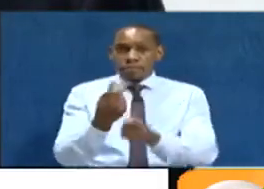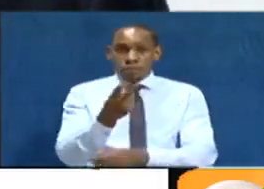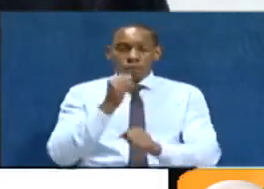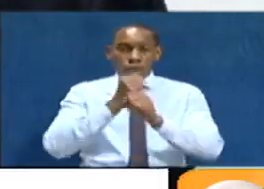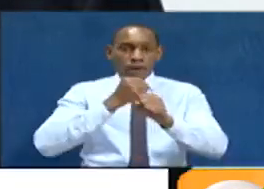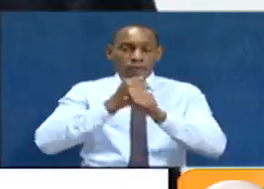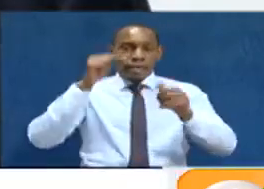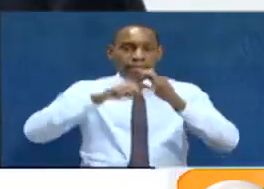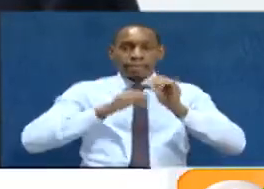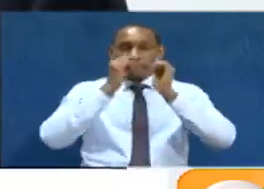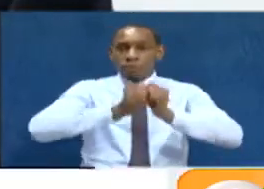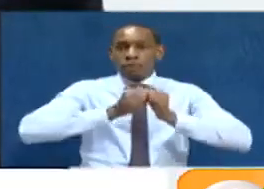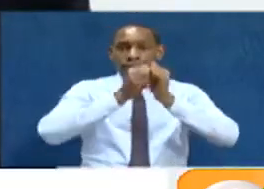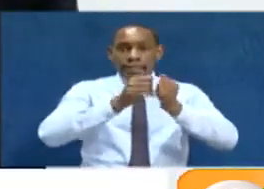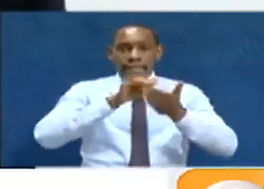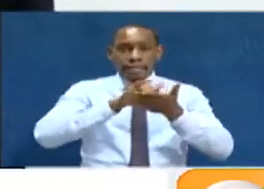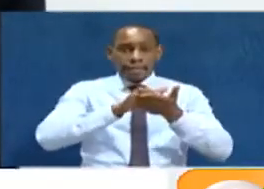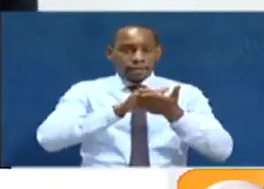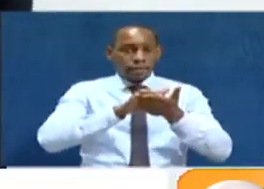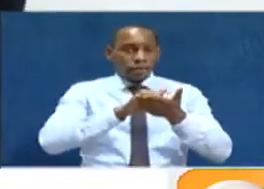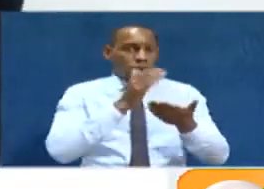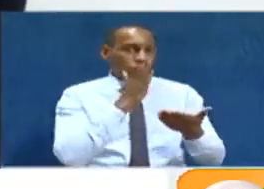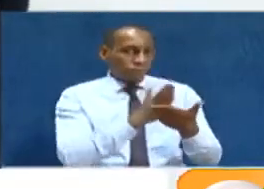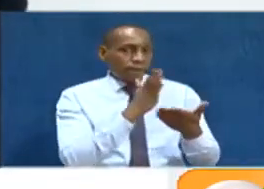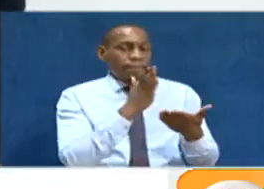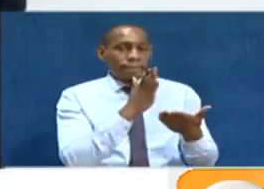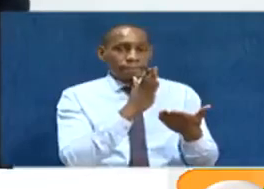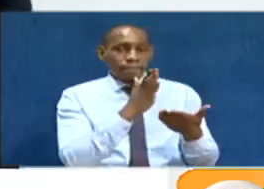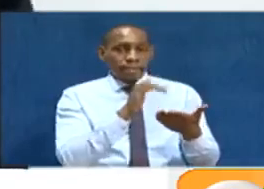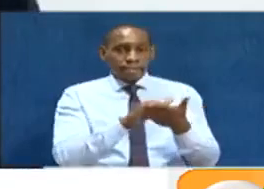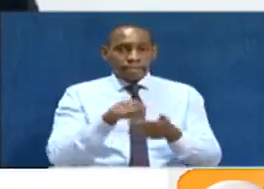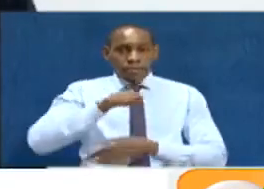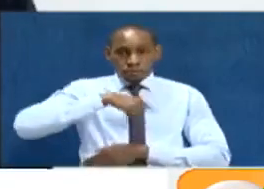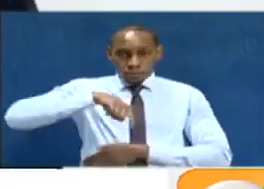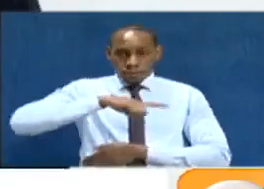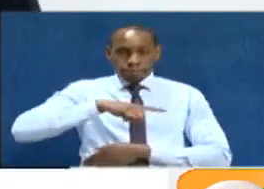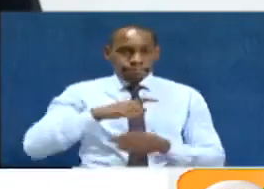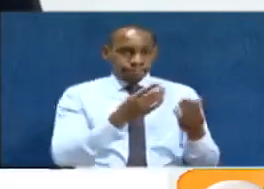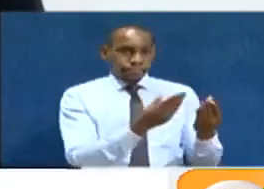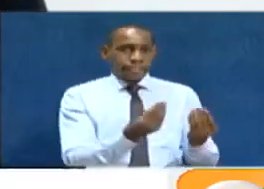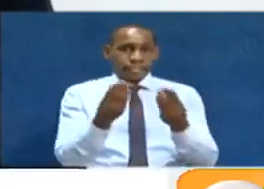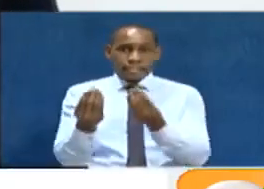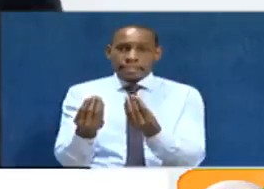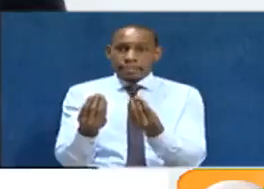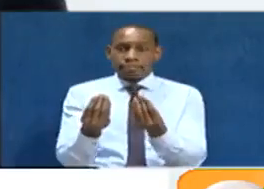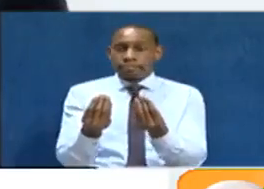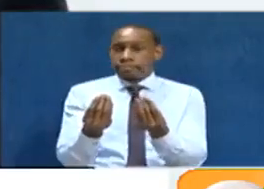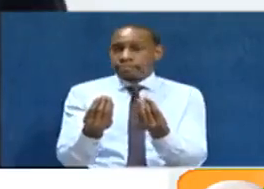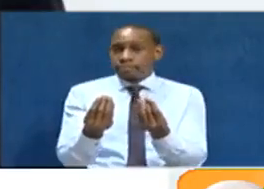work deeper together is to ensure that we ease the problem